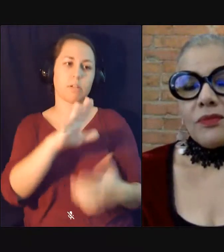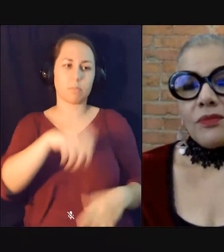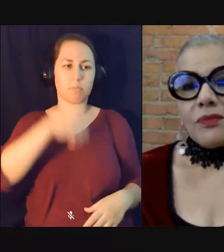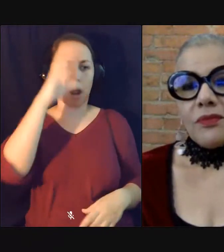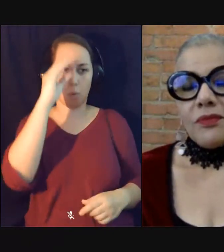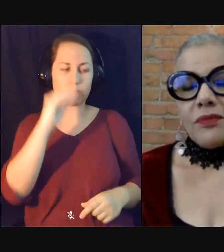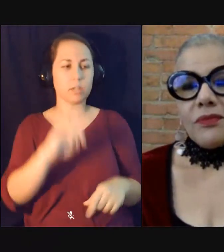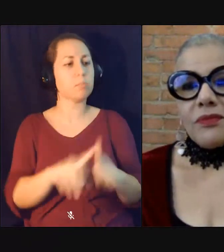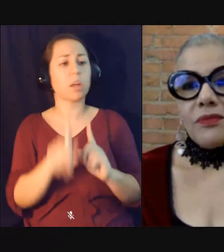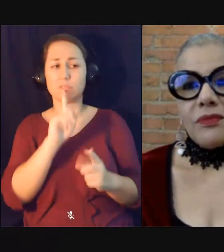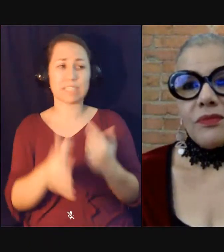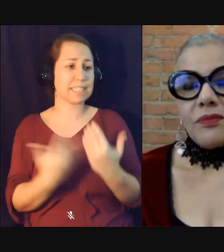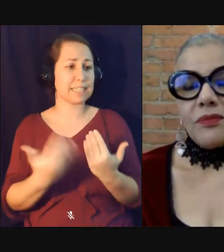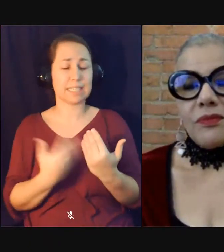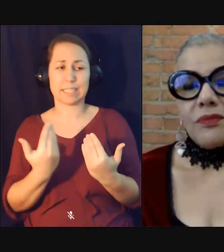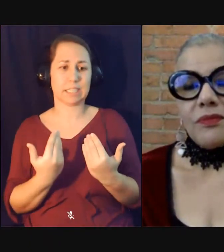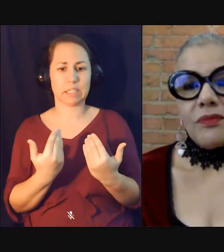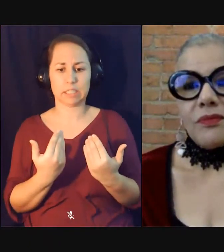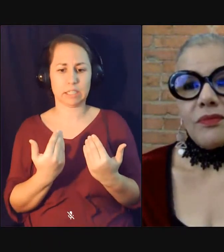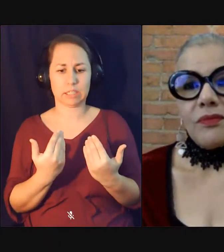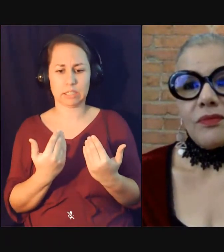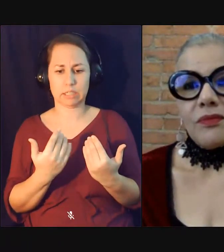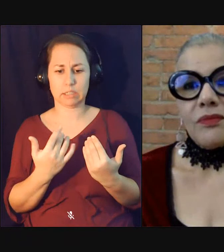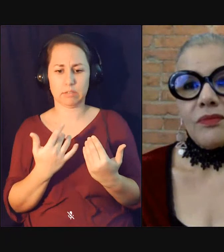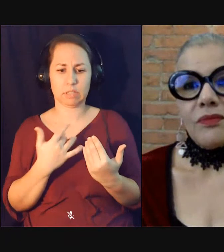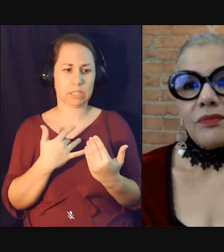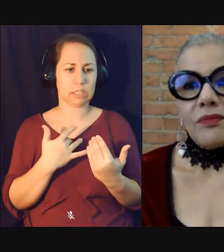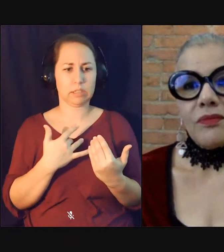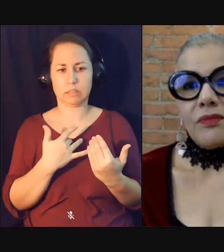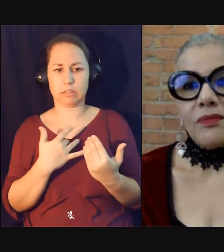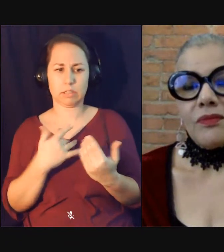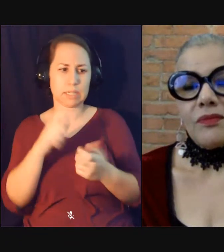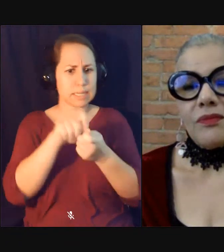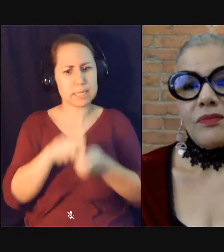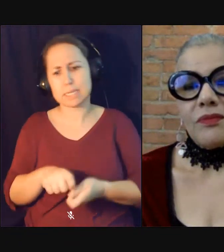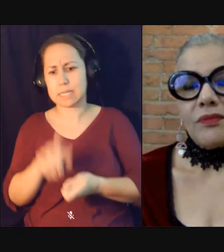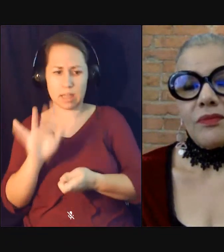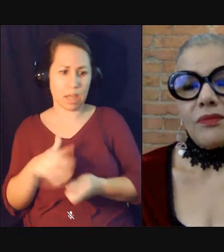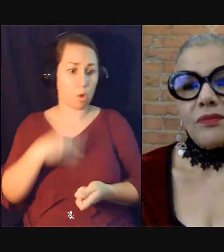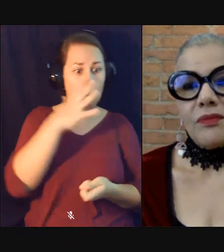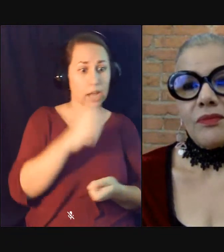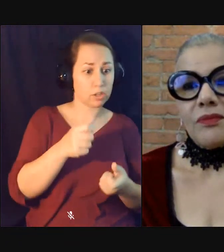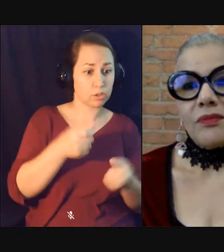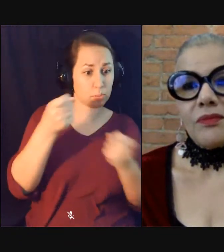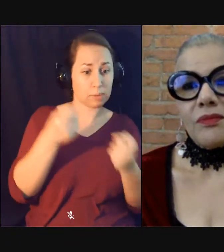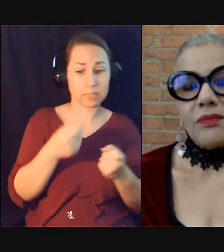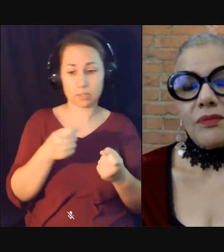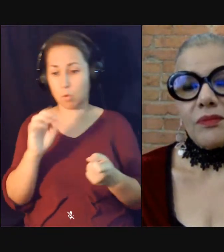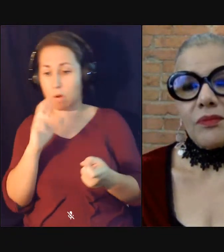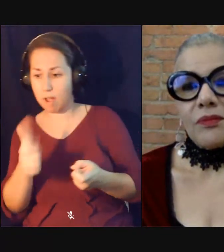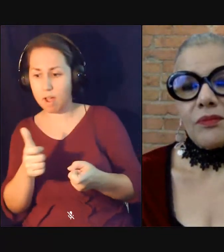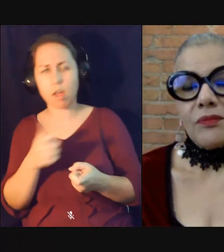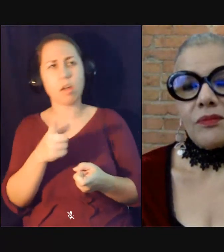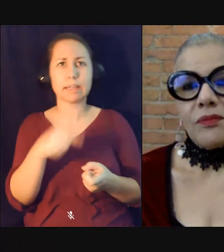It's like very easy to get bogged down in semantic questions about whether they're white supremacist or not. They argue that they're not. They have some non-white